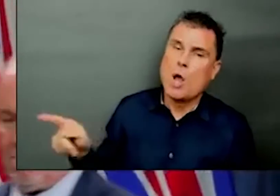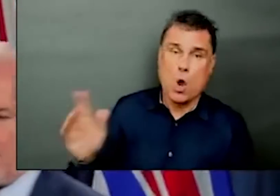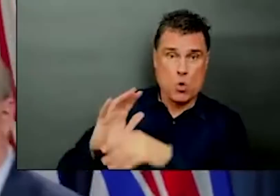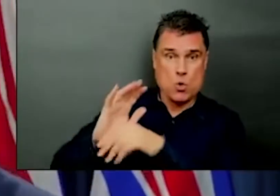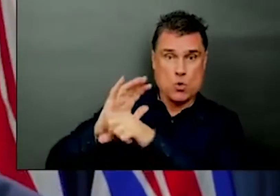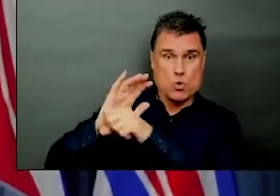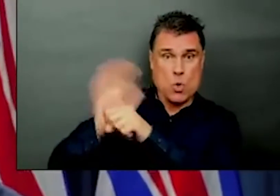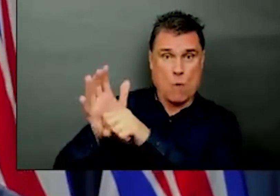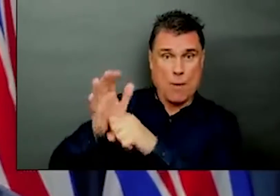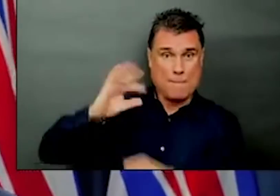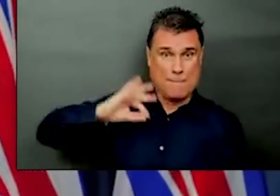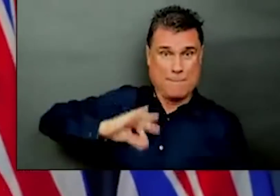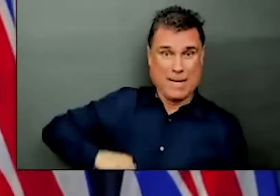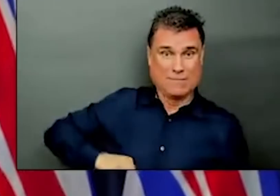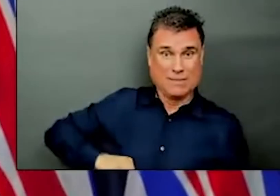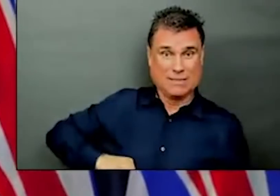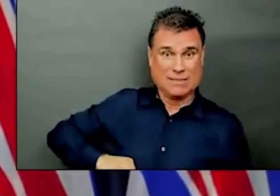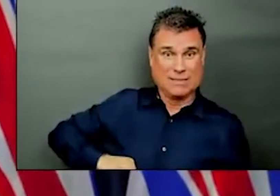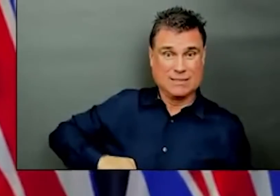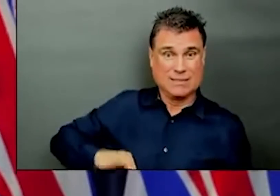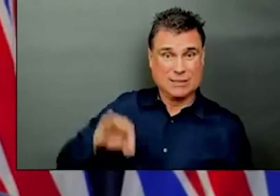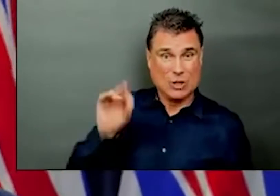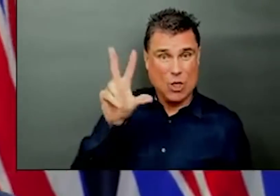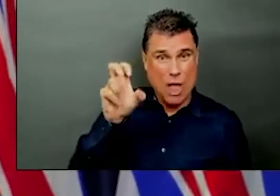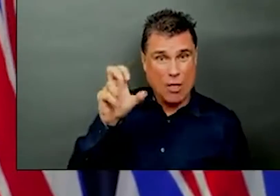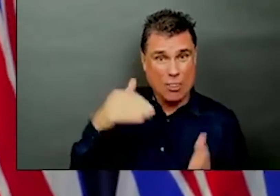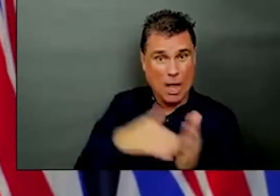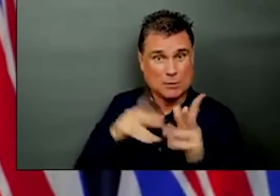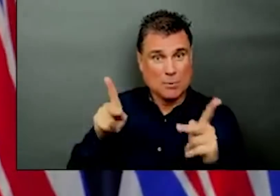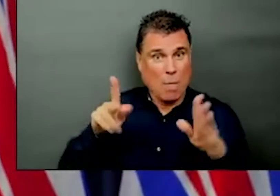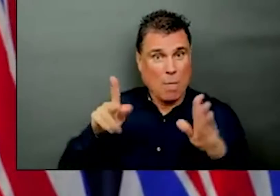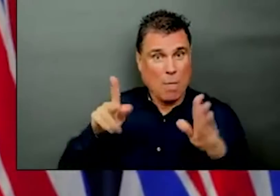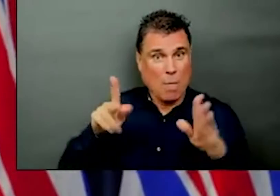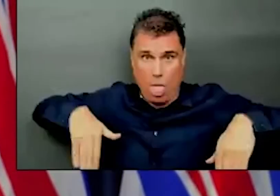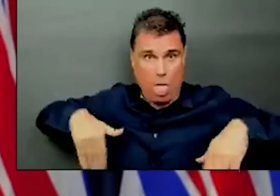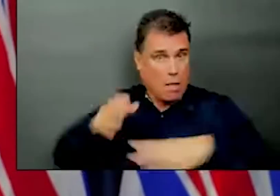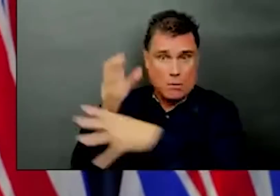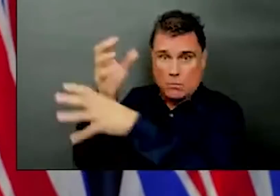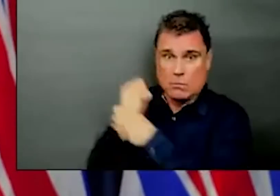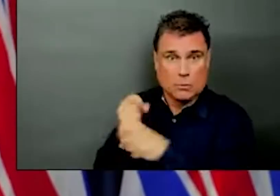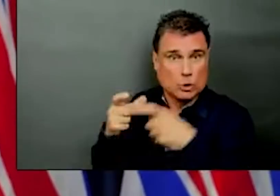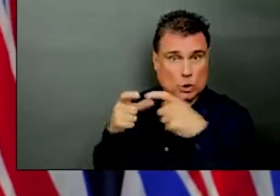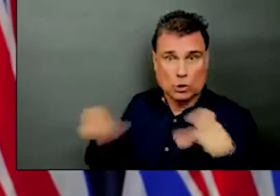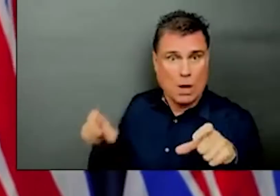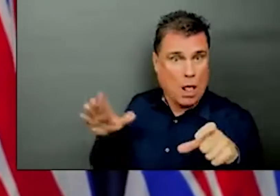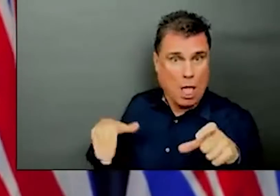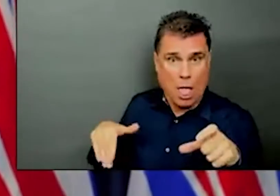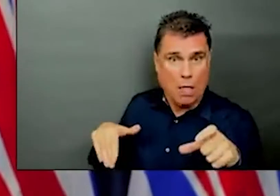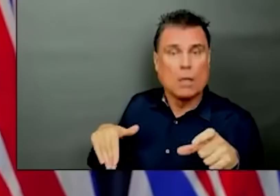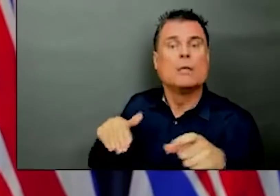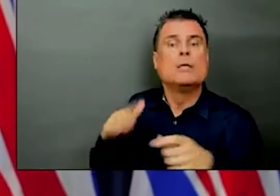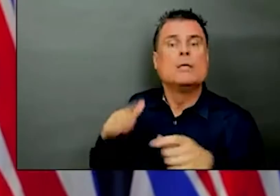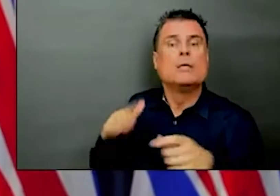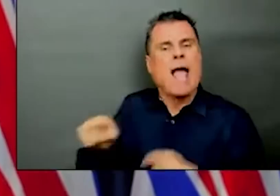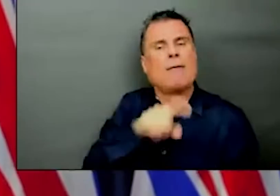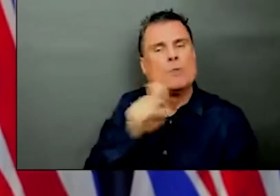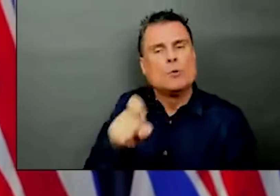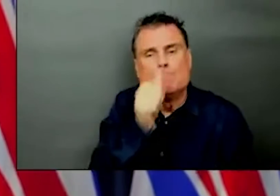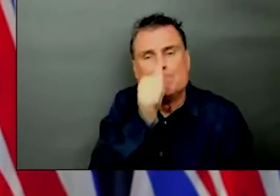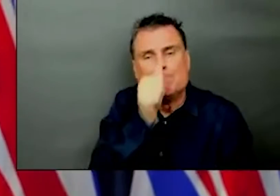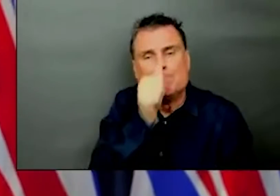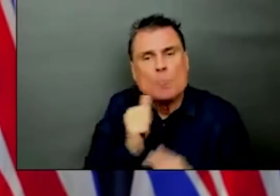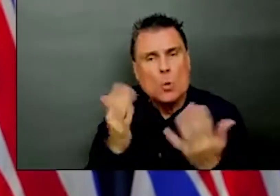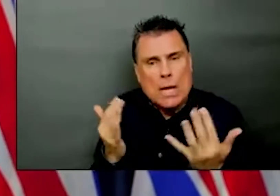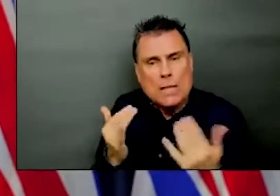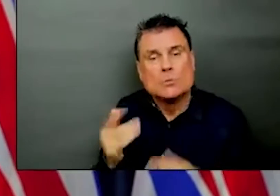patients, 300,000 people is a lot of people. I understand 900 million you're saying is going to go up, but that's still a lot of people. Some are saying that